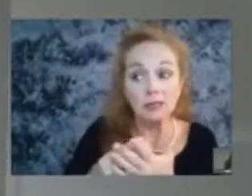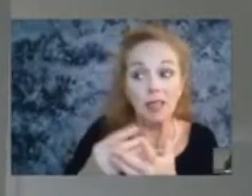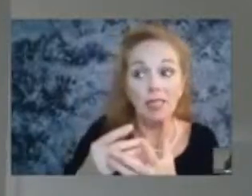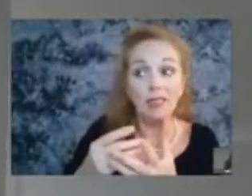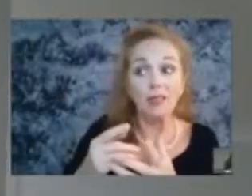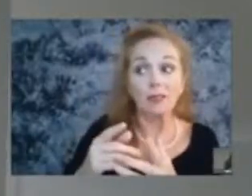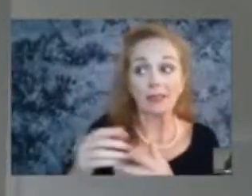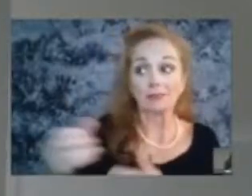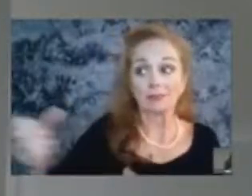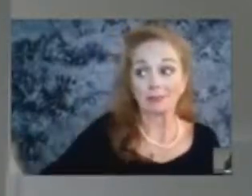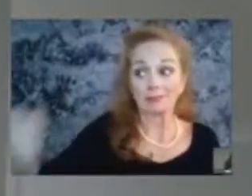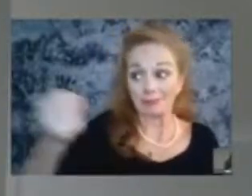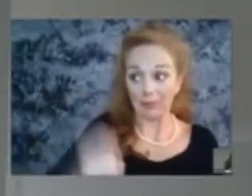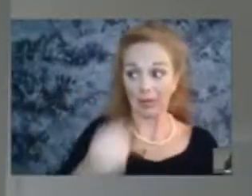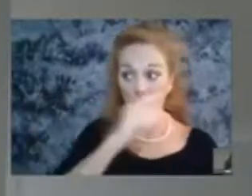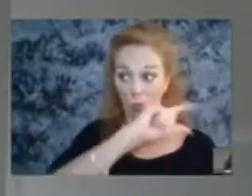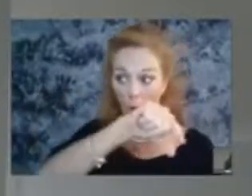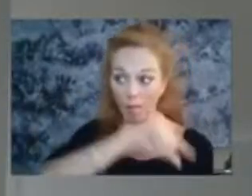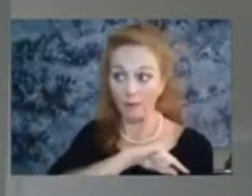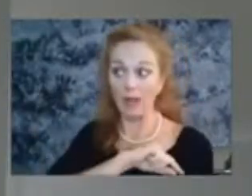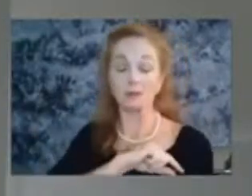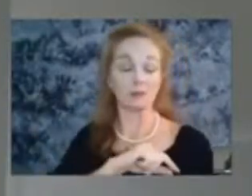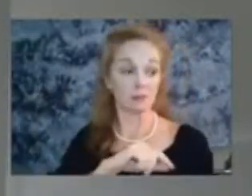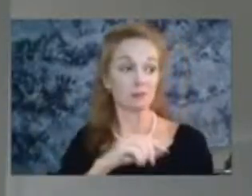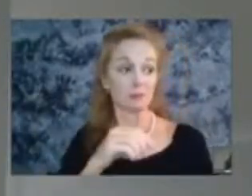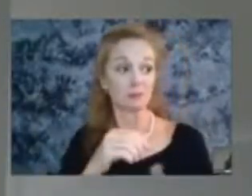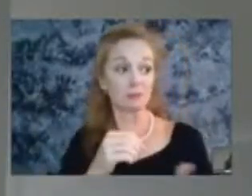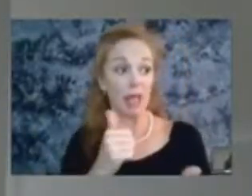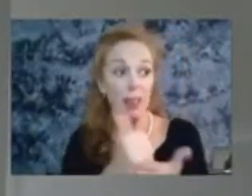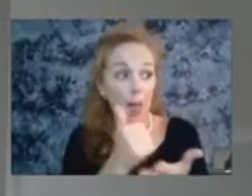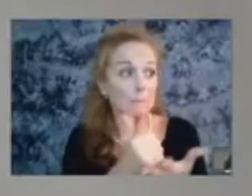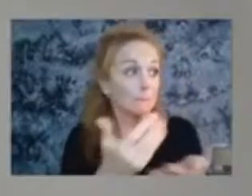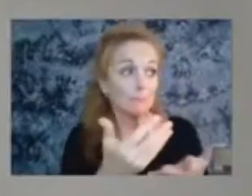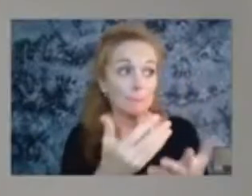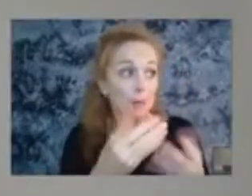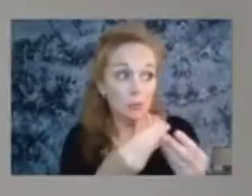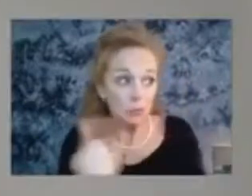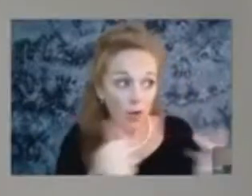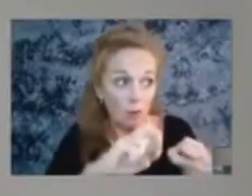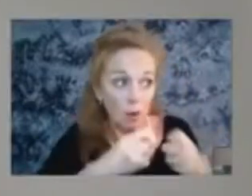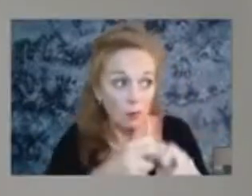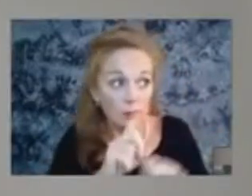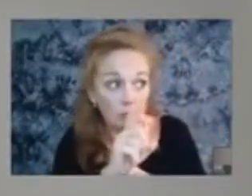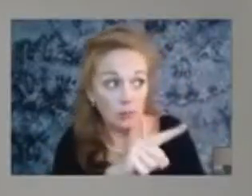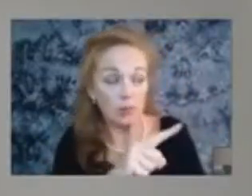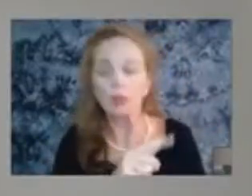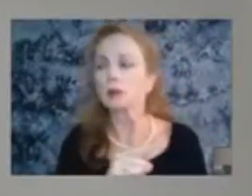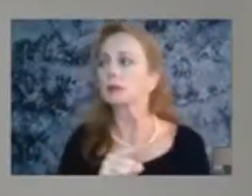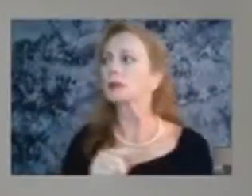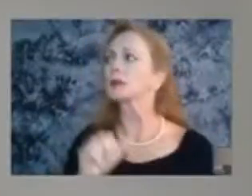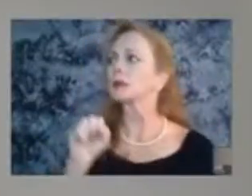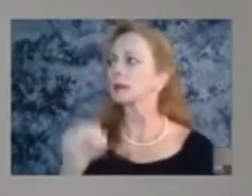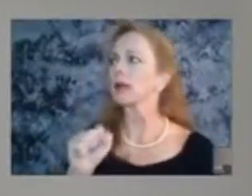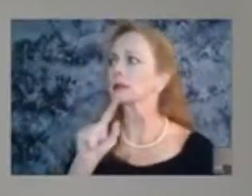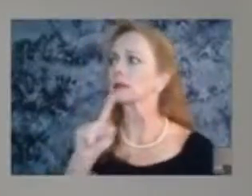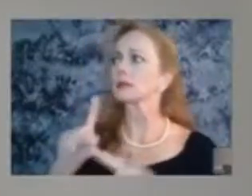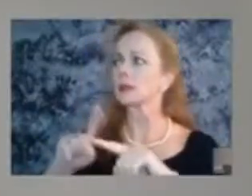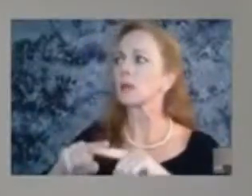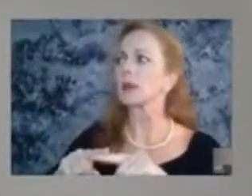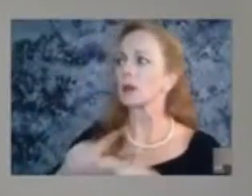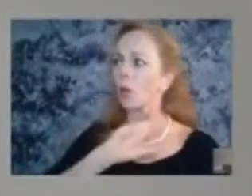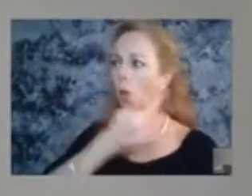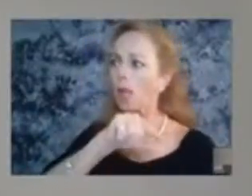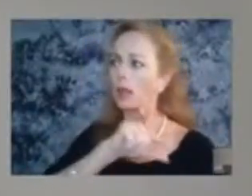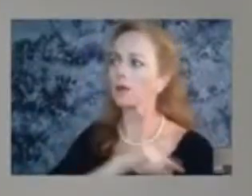qualified people in to help resolve them? Absolutely. We depend on our contracted service partners